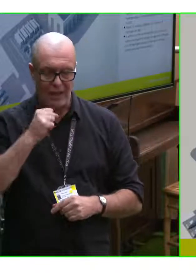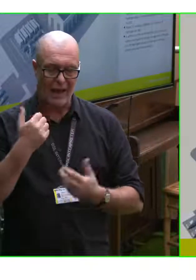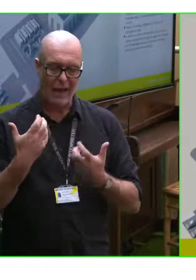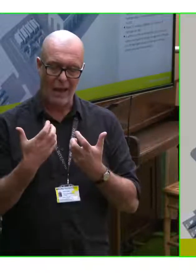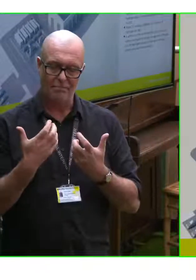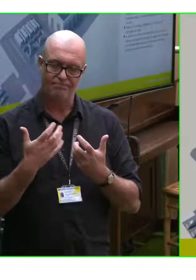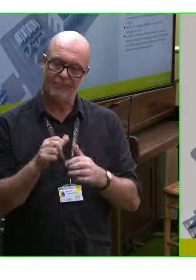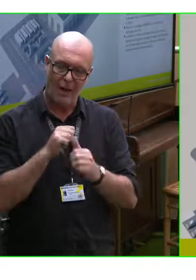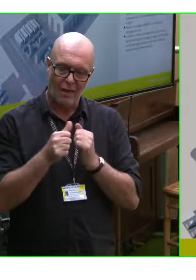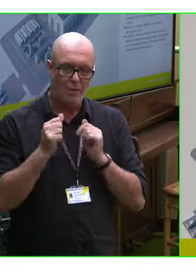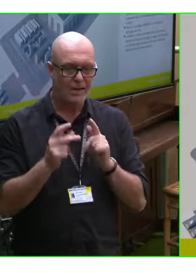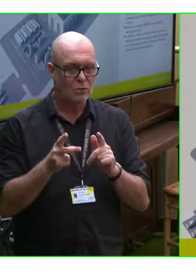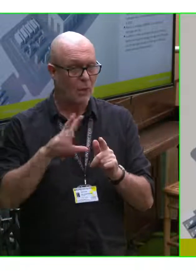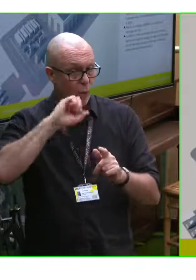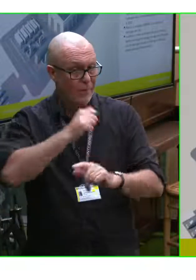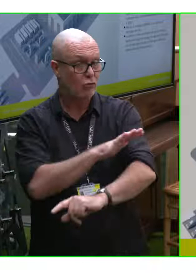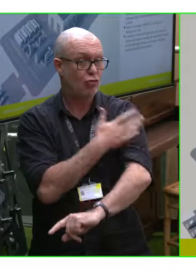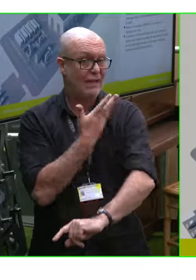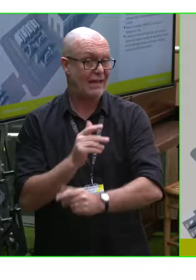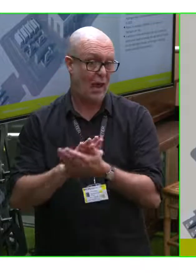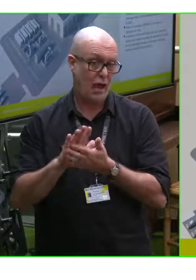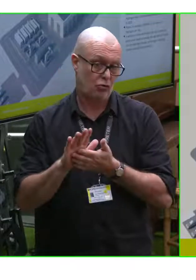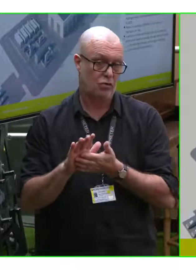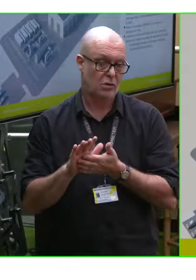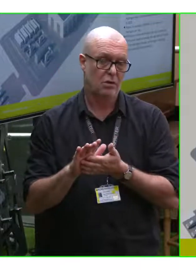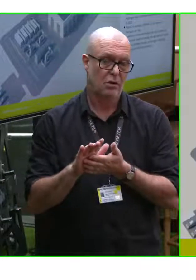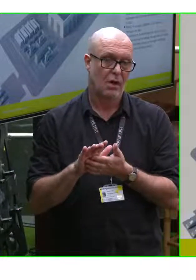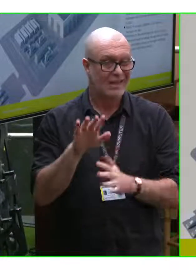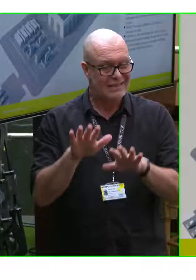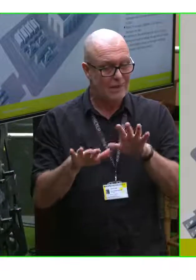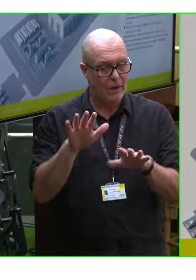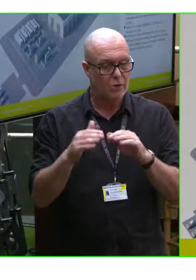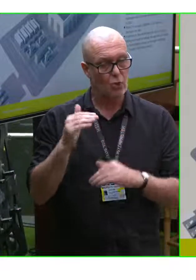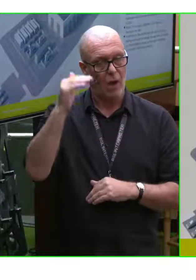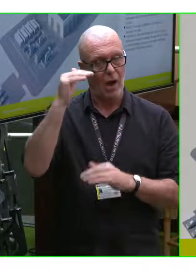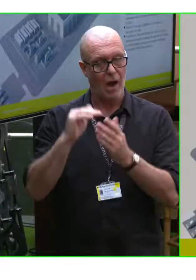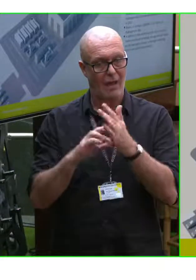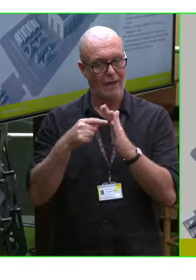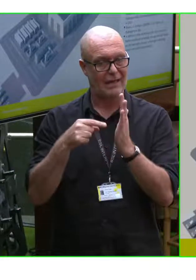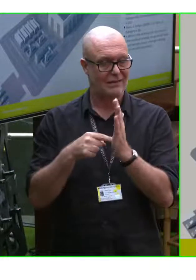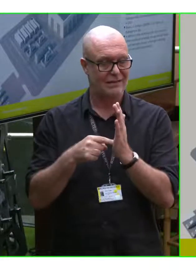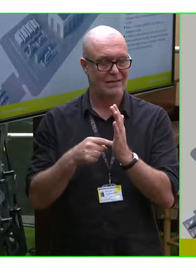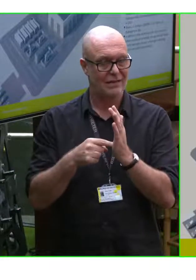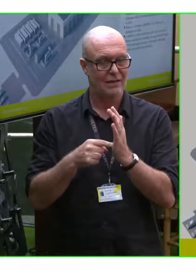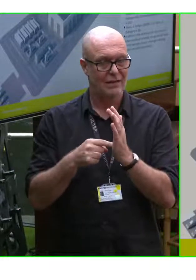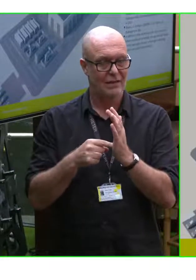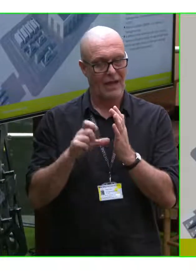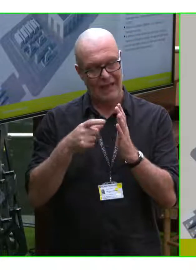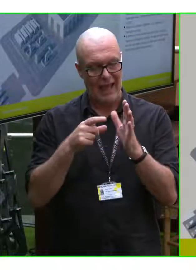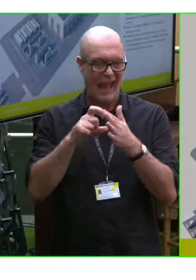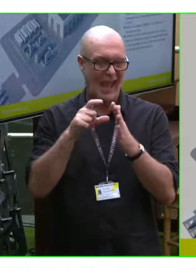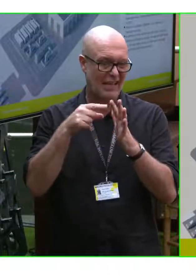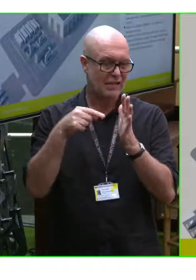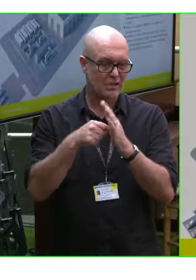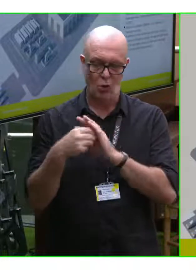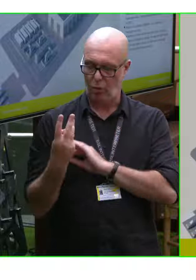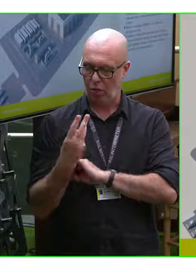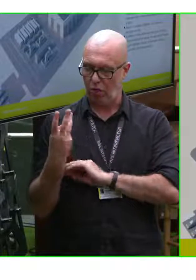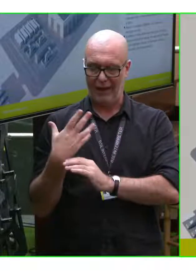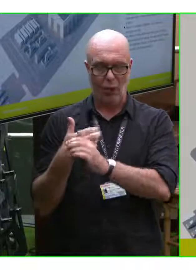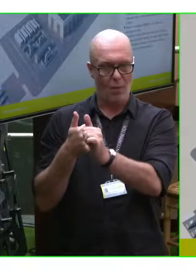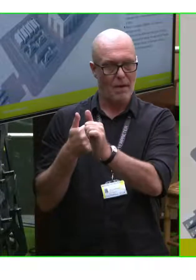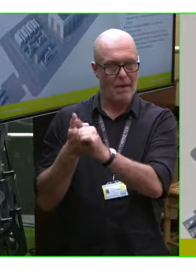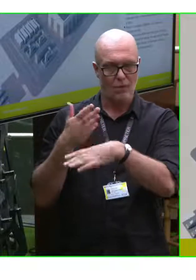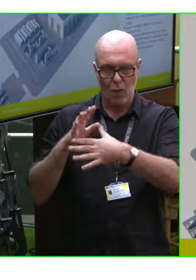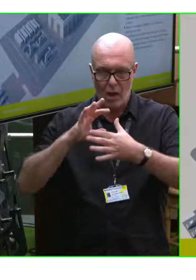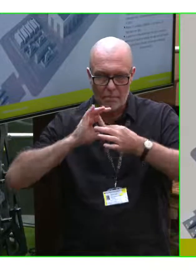same organisations are involved in HyNet that are involved in the Trafford project. Cadent are involved. I work very closely with Helen on this. And